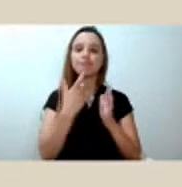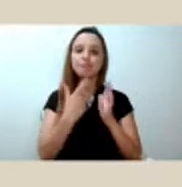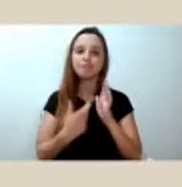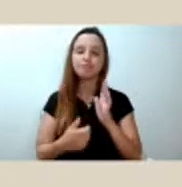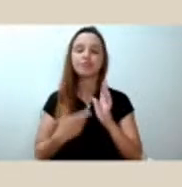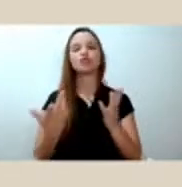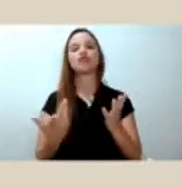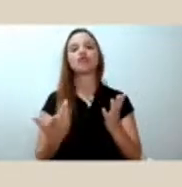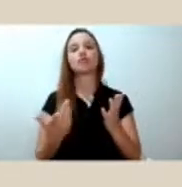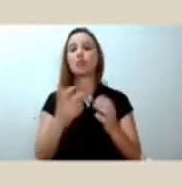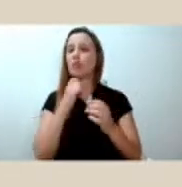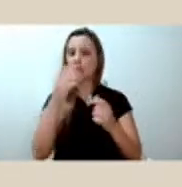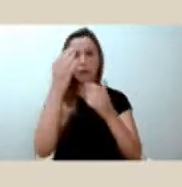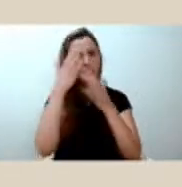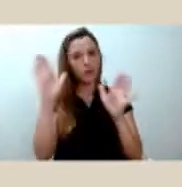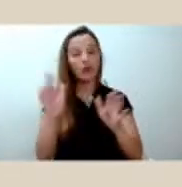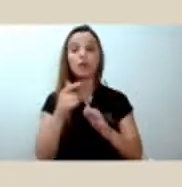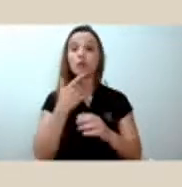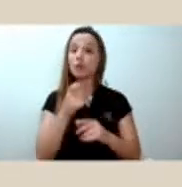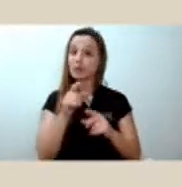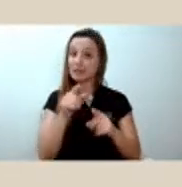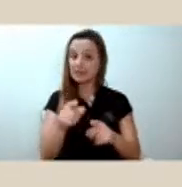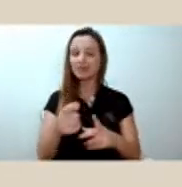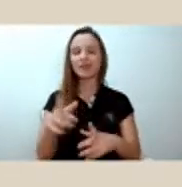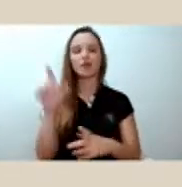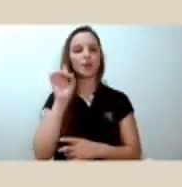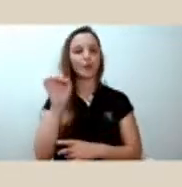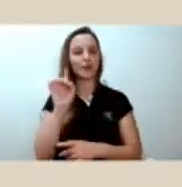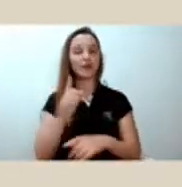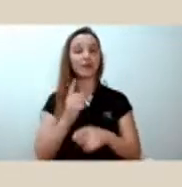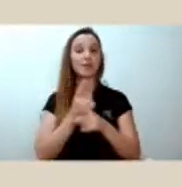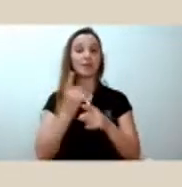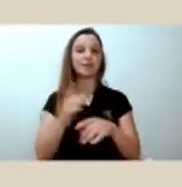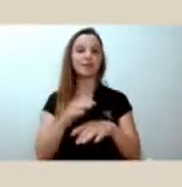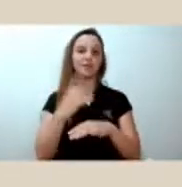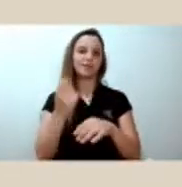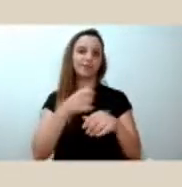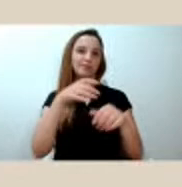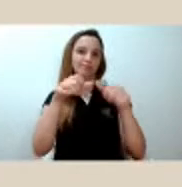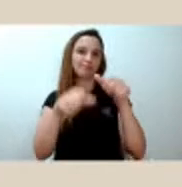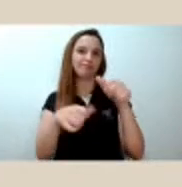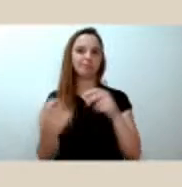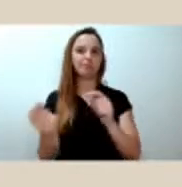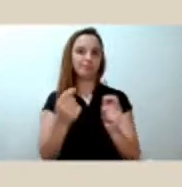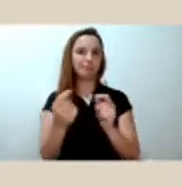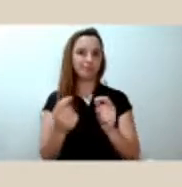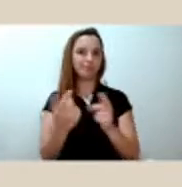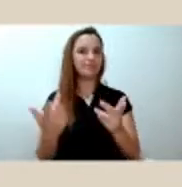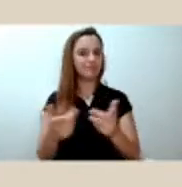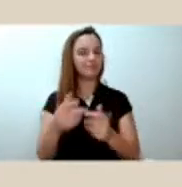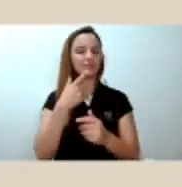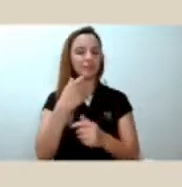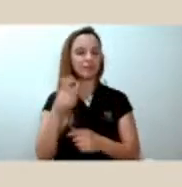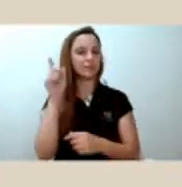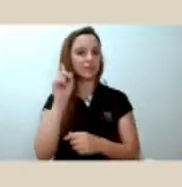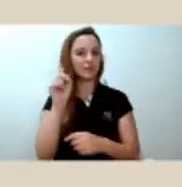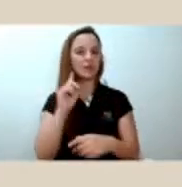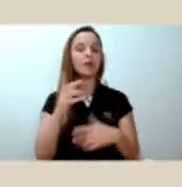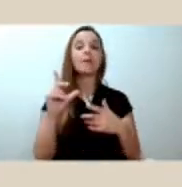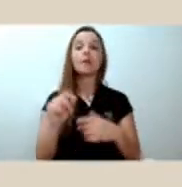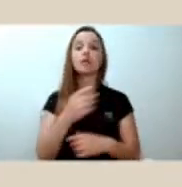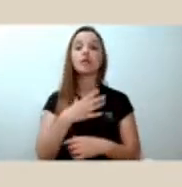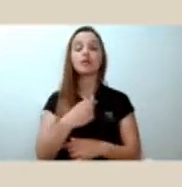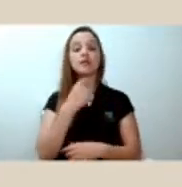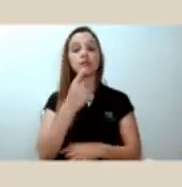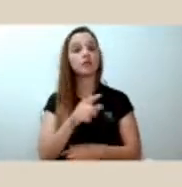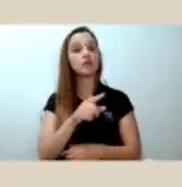These questions will become important as we go into our panel discussion. And I also want to impress upon you that you can